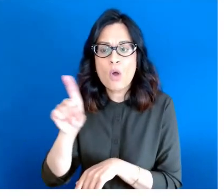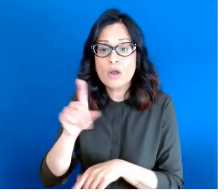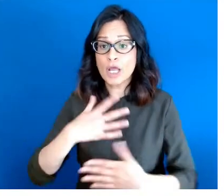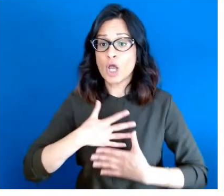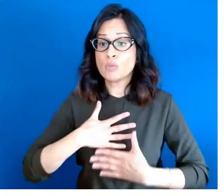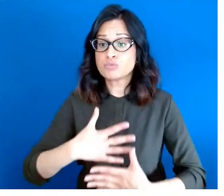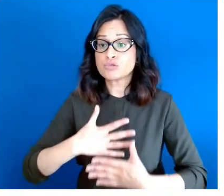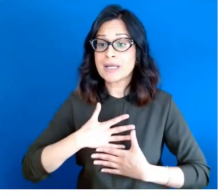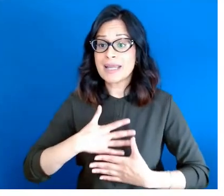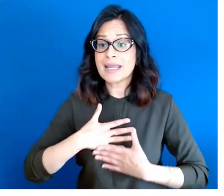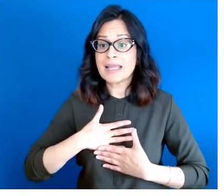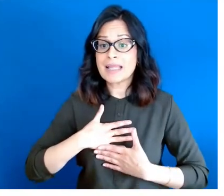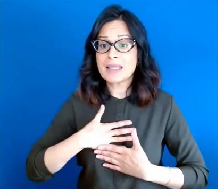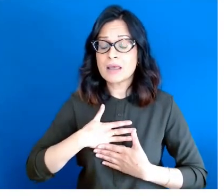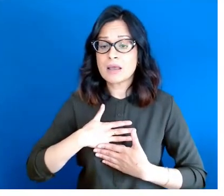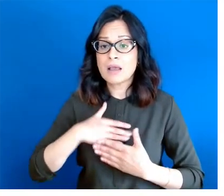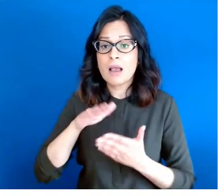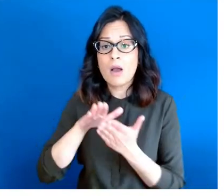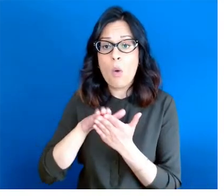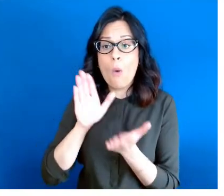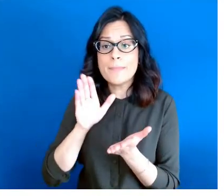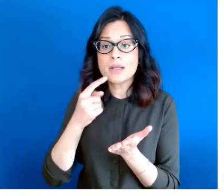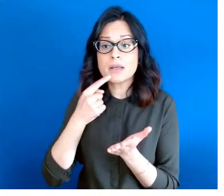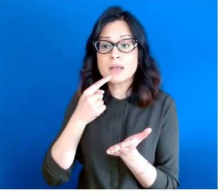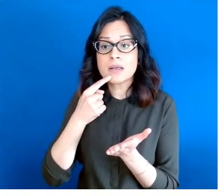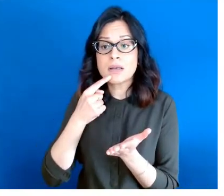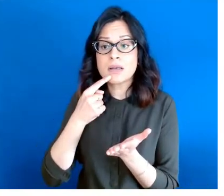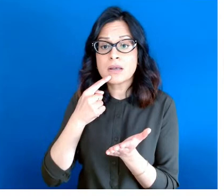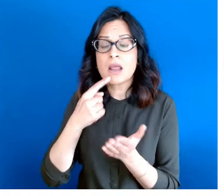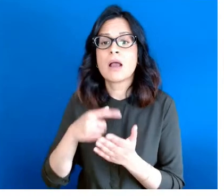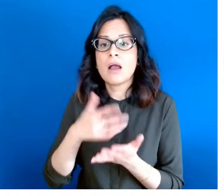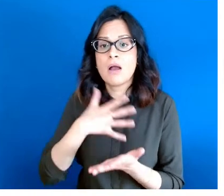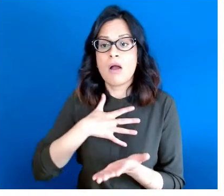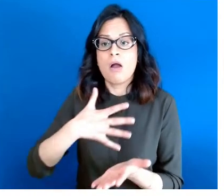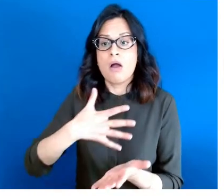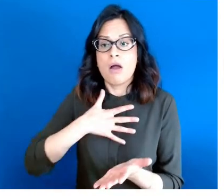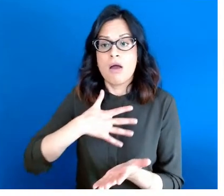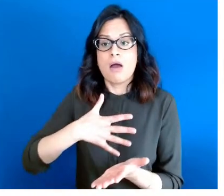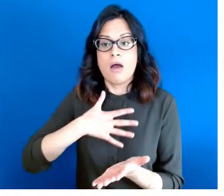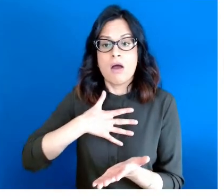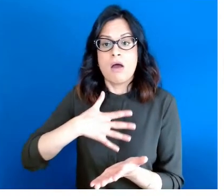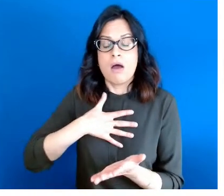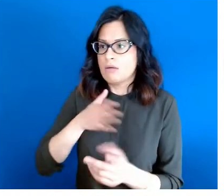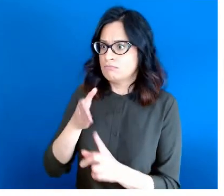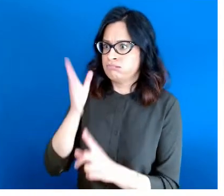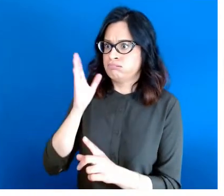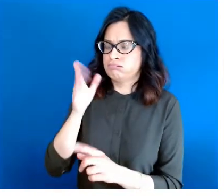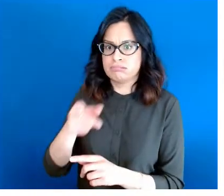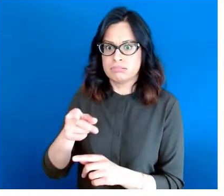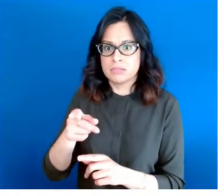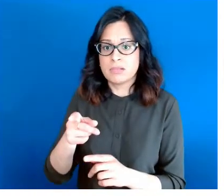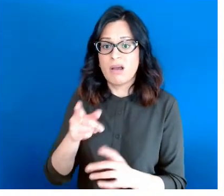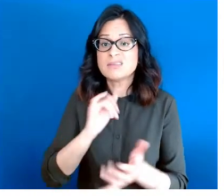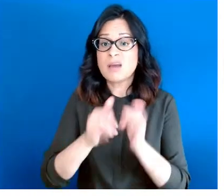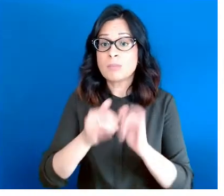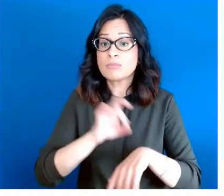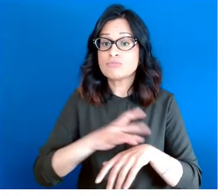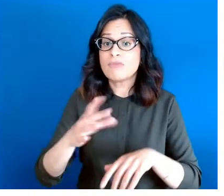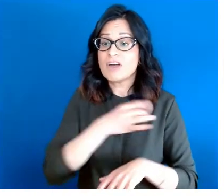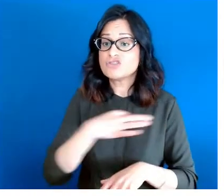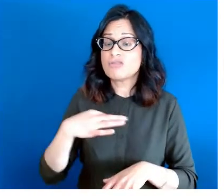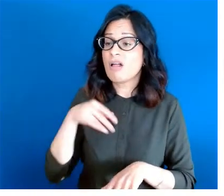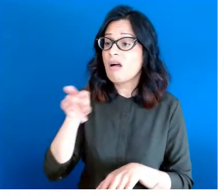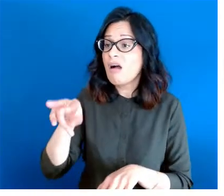mouth open. And that really is a sign that is very often overlooked.